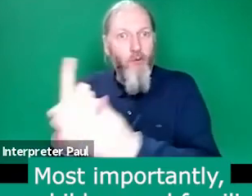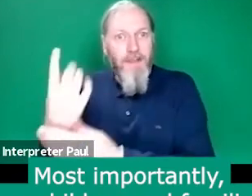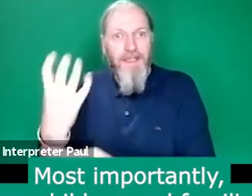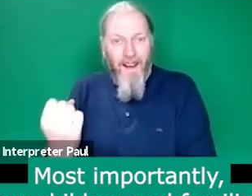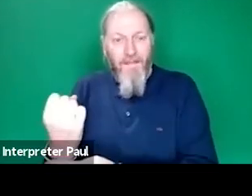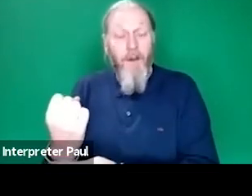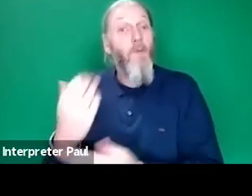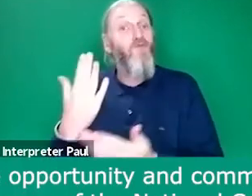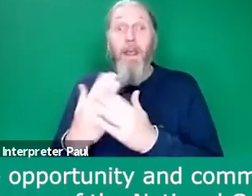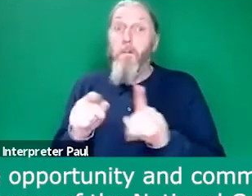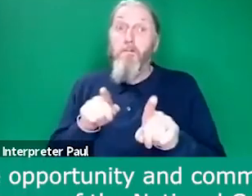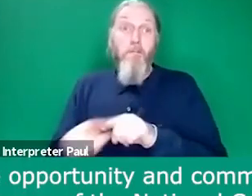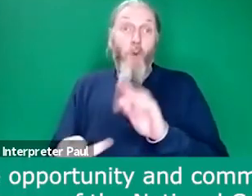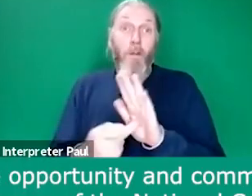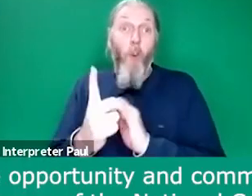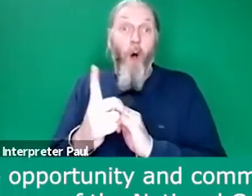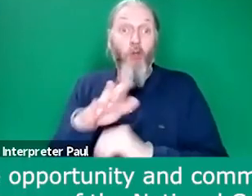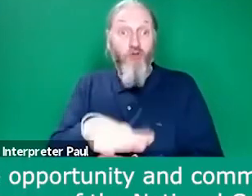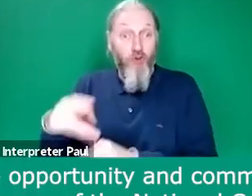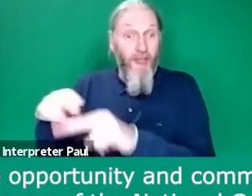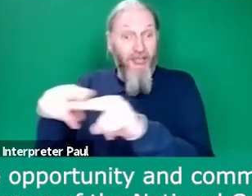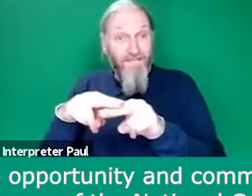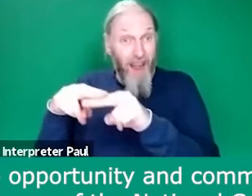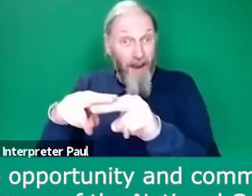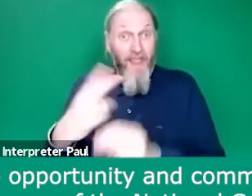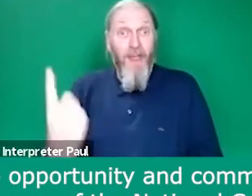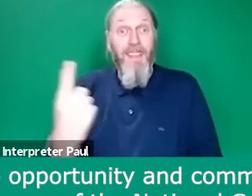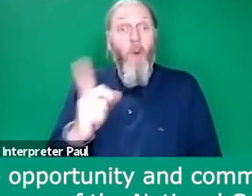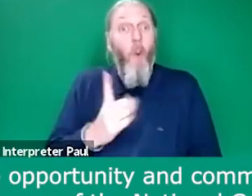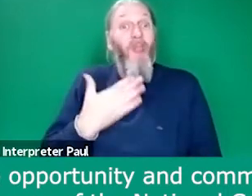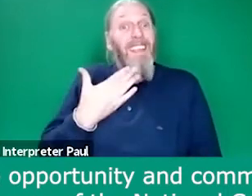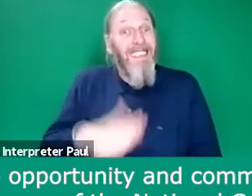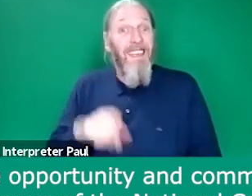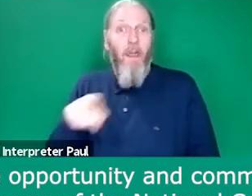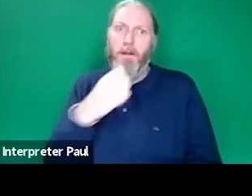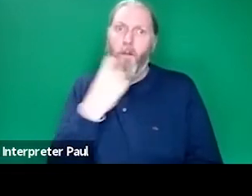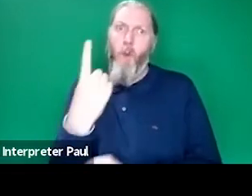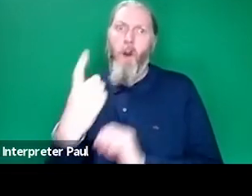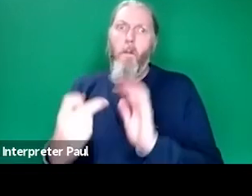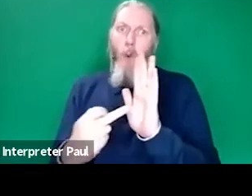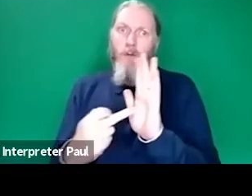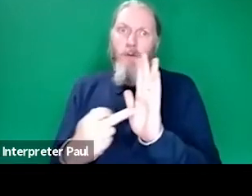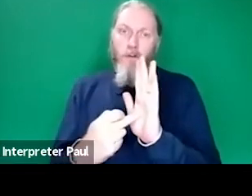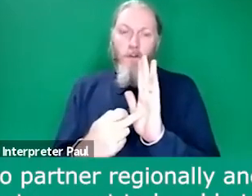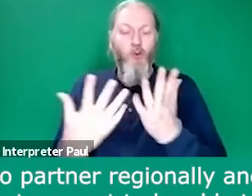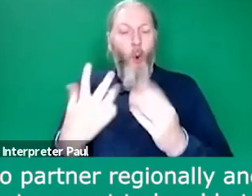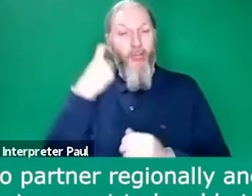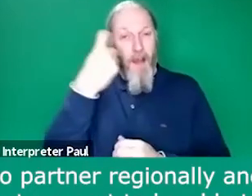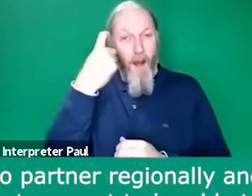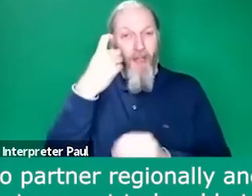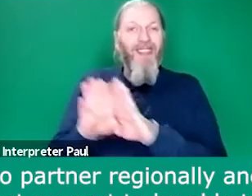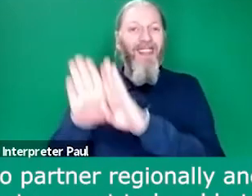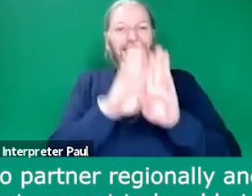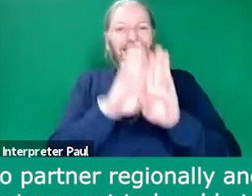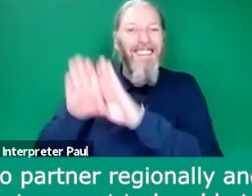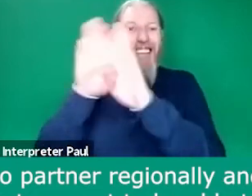families need. So the opportunity and our commitment in terms of the National Centre for Family Hubs is to partner